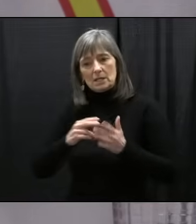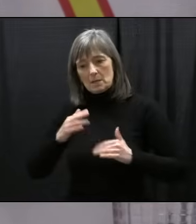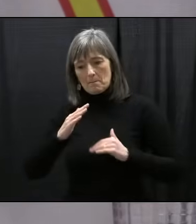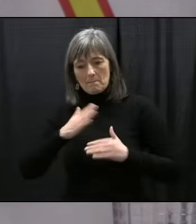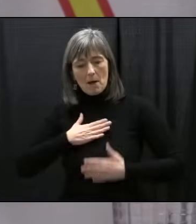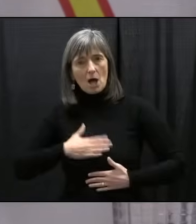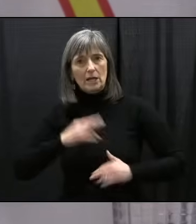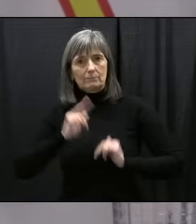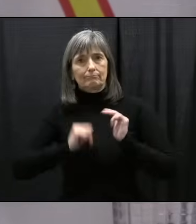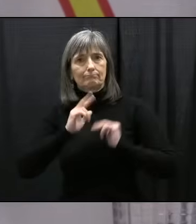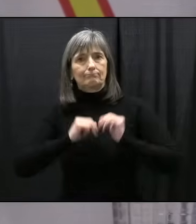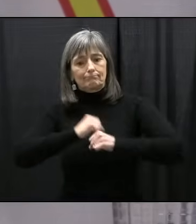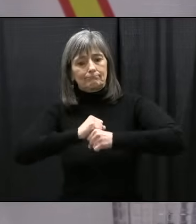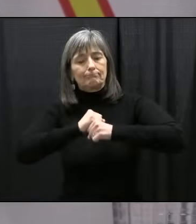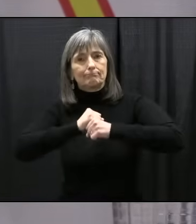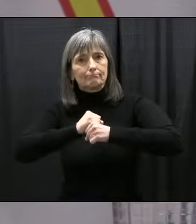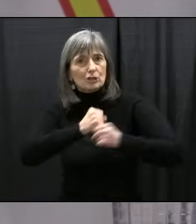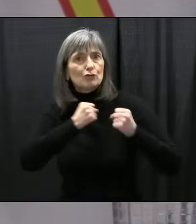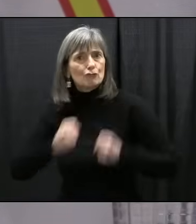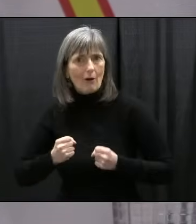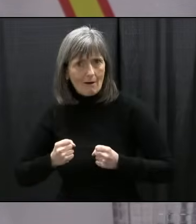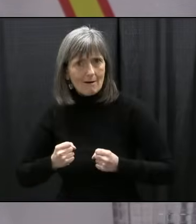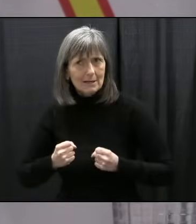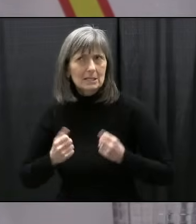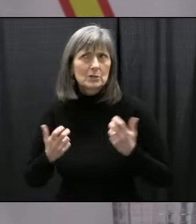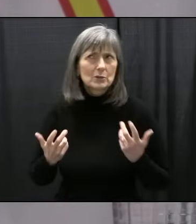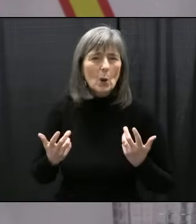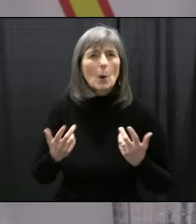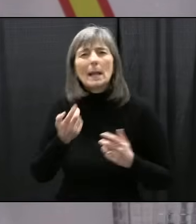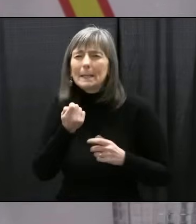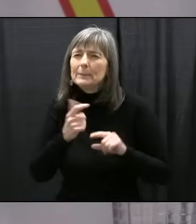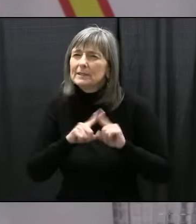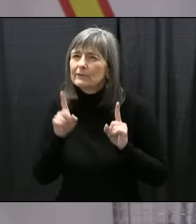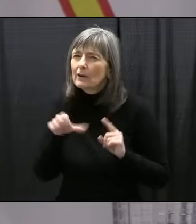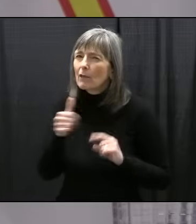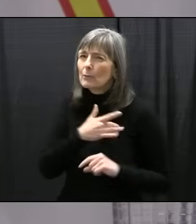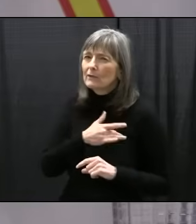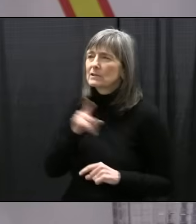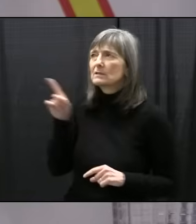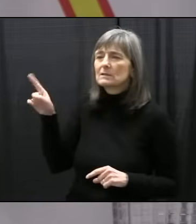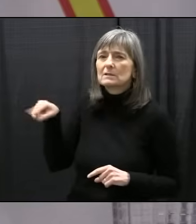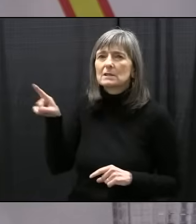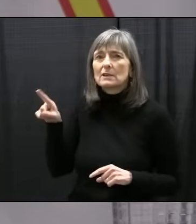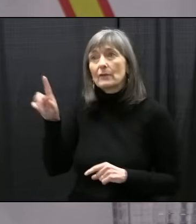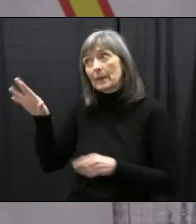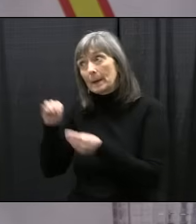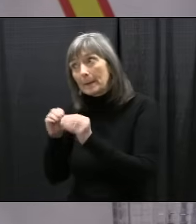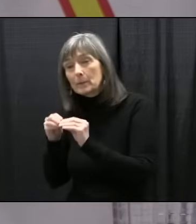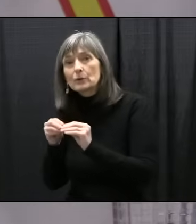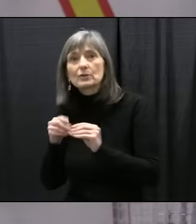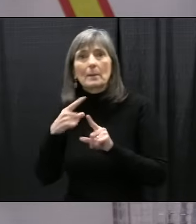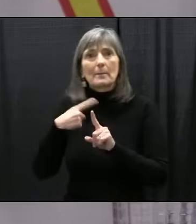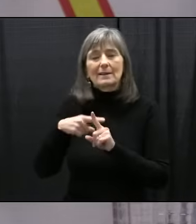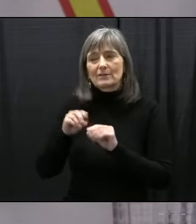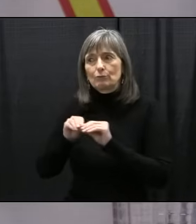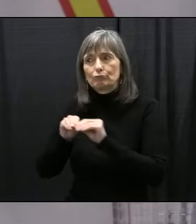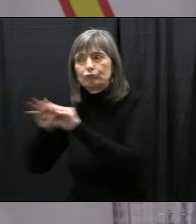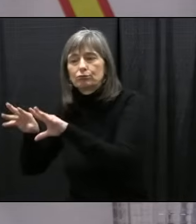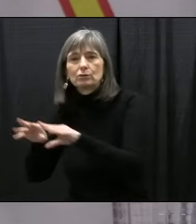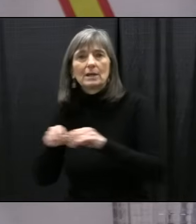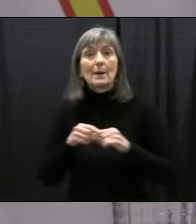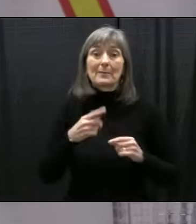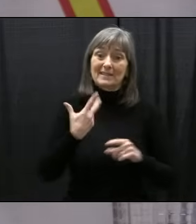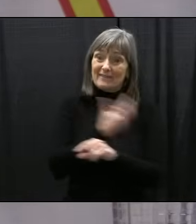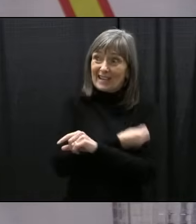that Dr. Fitzgerald was speaking of. So we are a bit different than other jurisdictions, both in the epidemiology and the rate of uptake